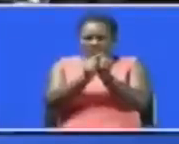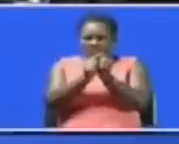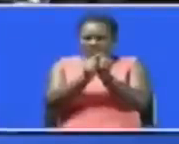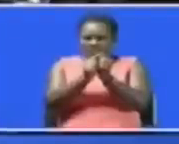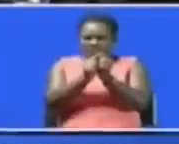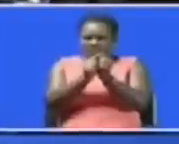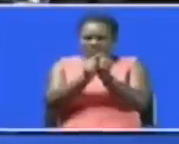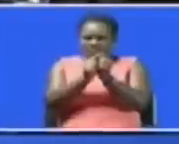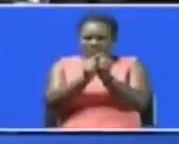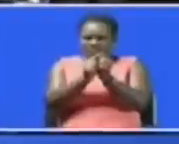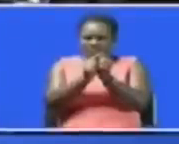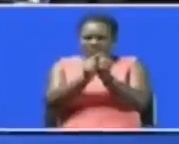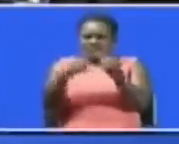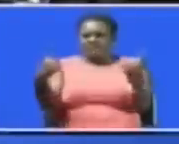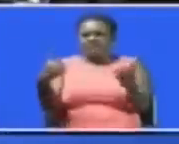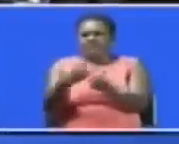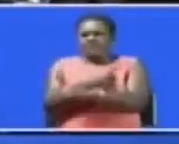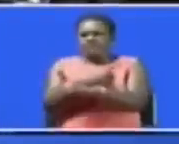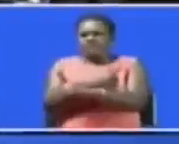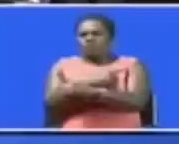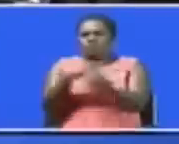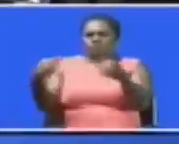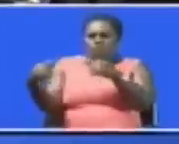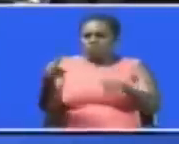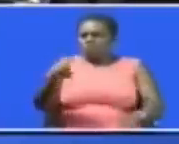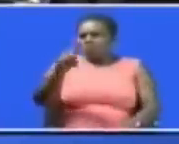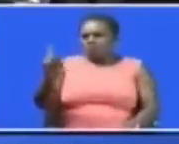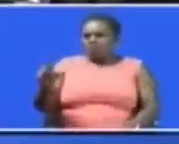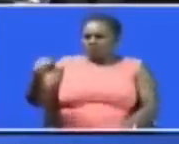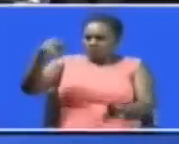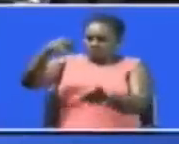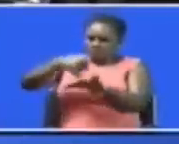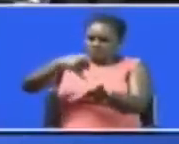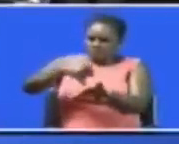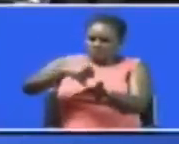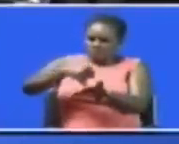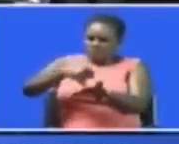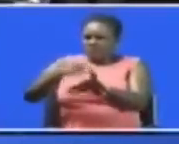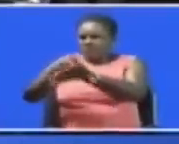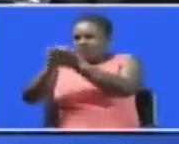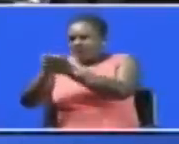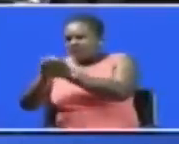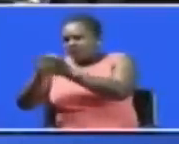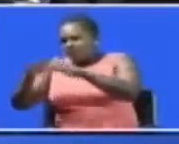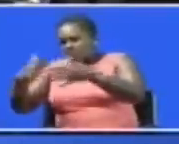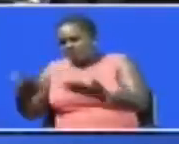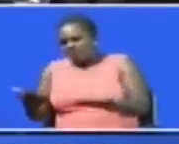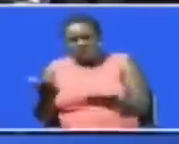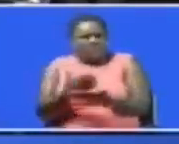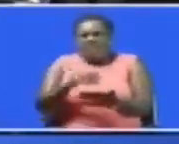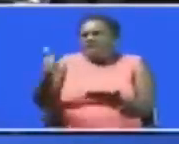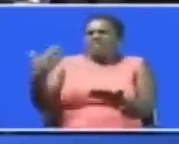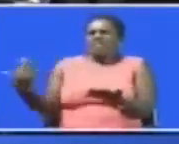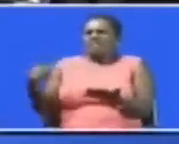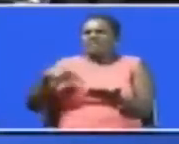described, it has opened a different battleground. So the question becomes, is this inclusivity in this handshake, or is this